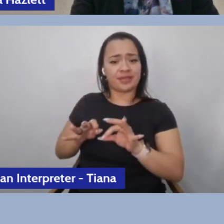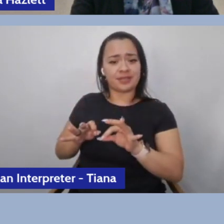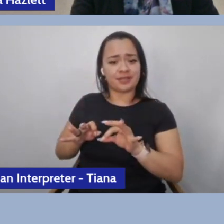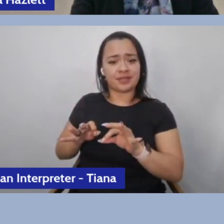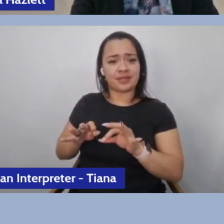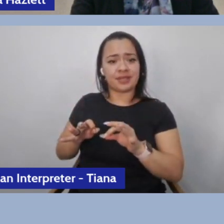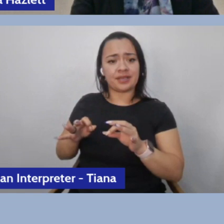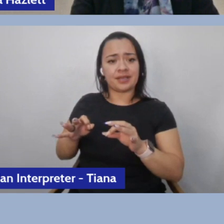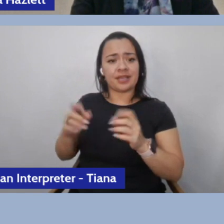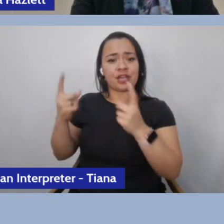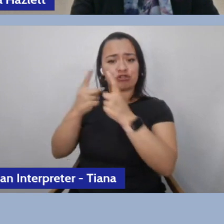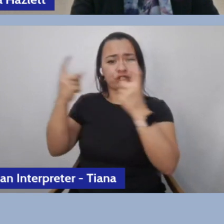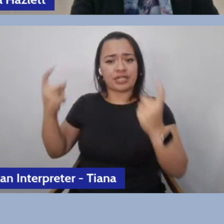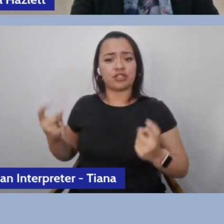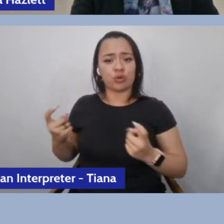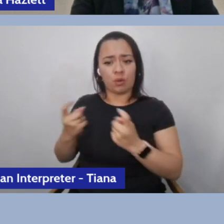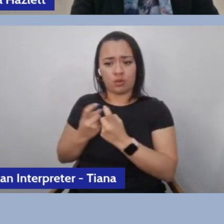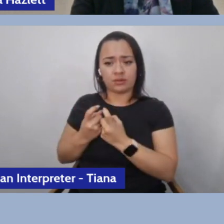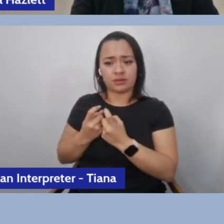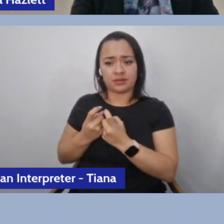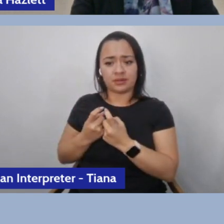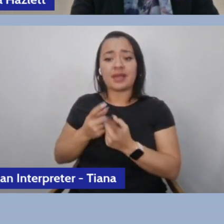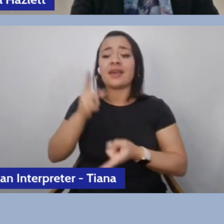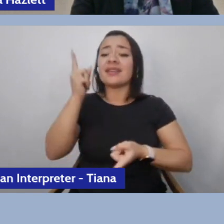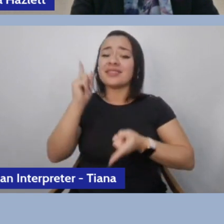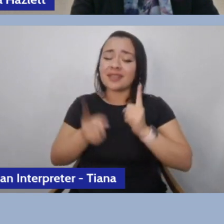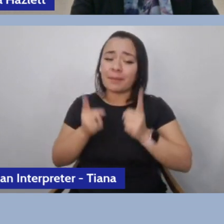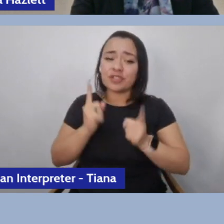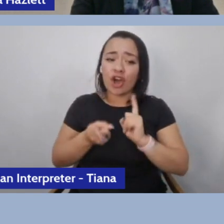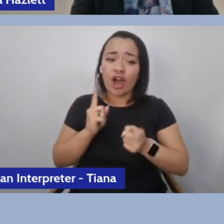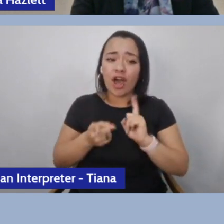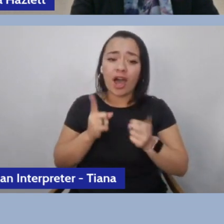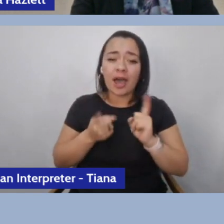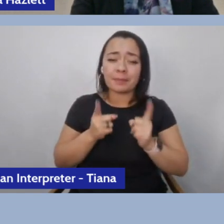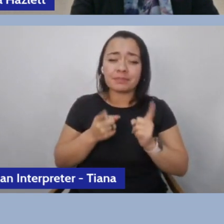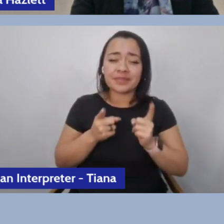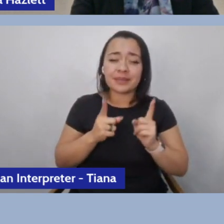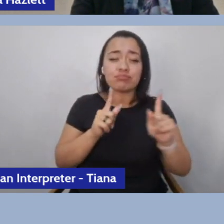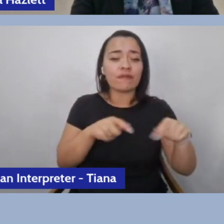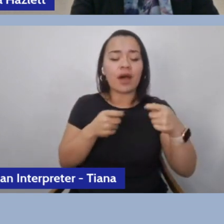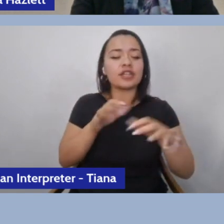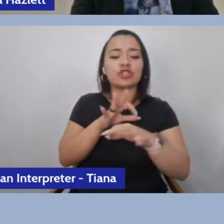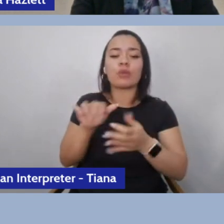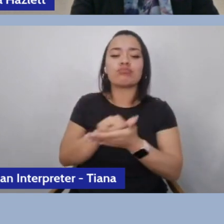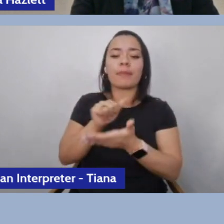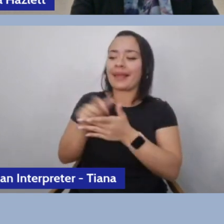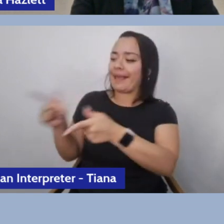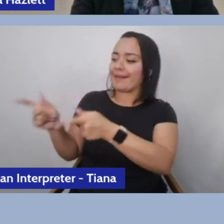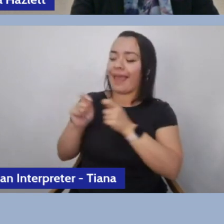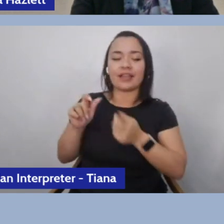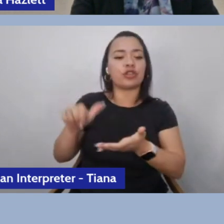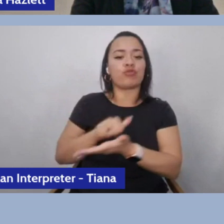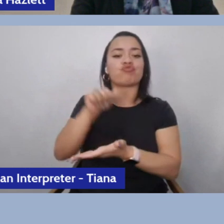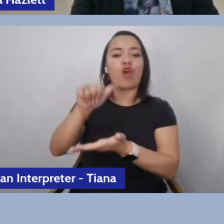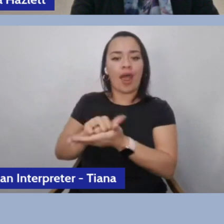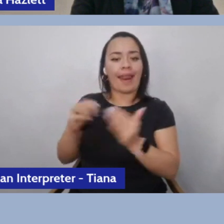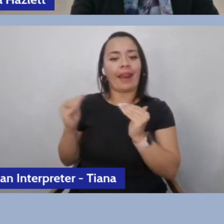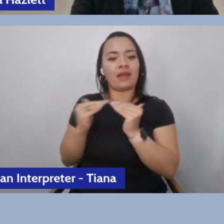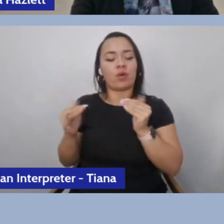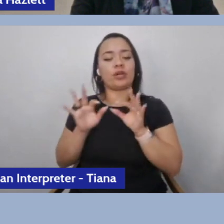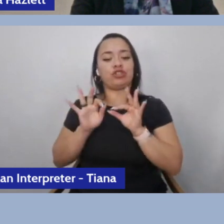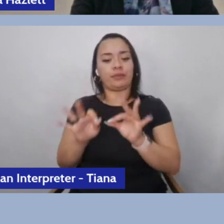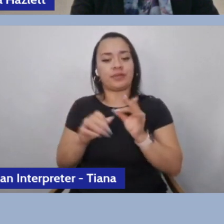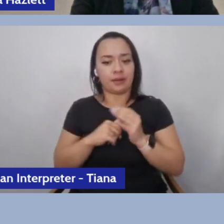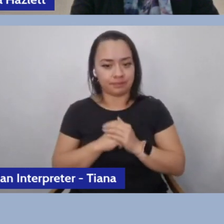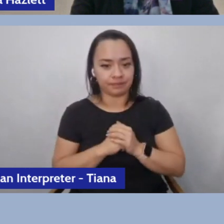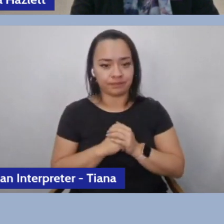properly certified interpreters. I think that's a good question, but I think it's probably